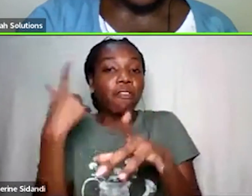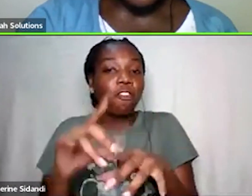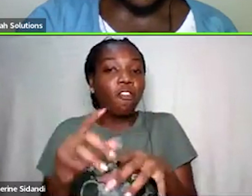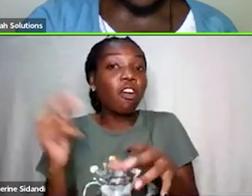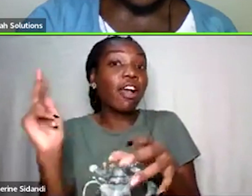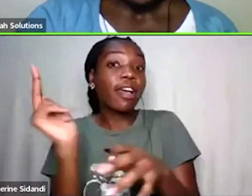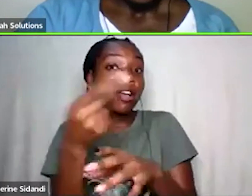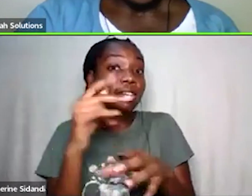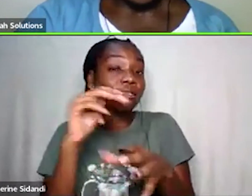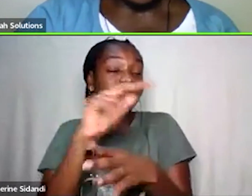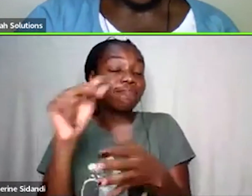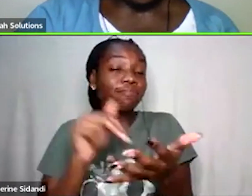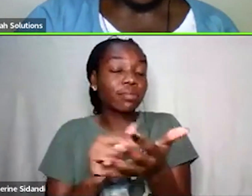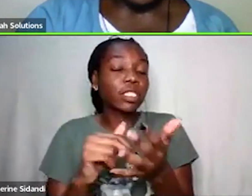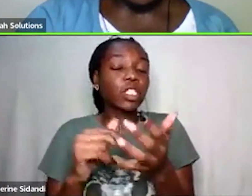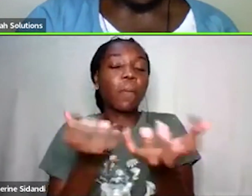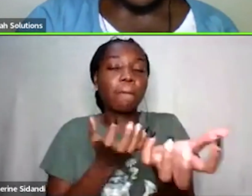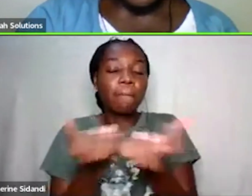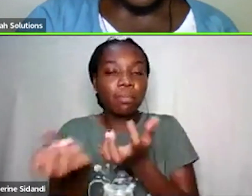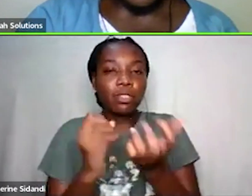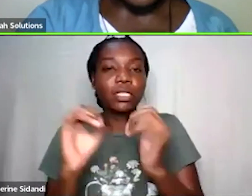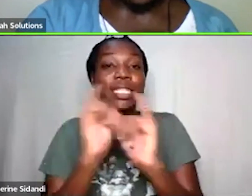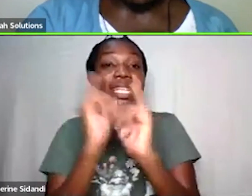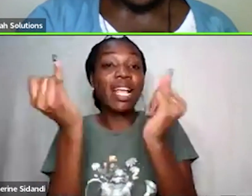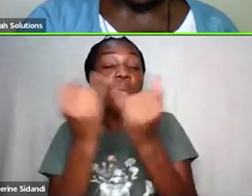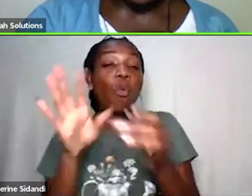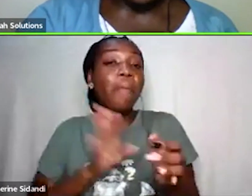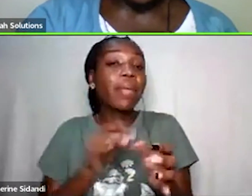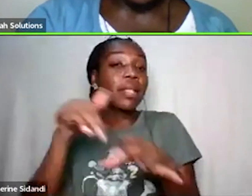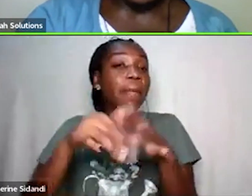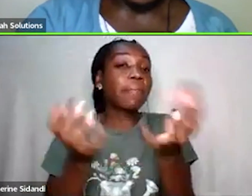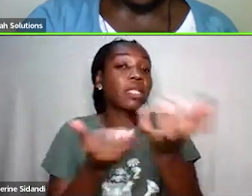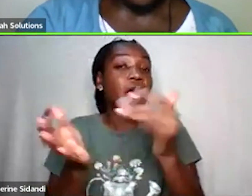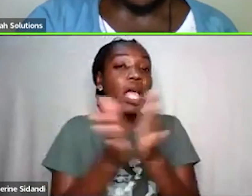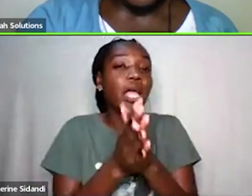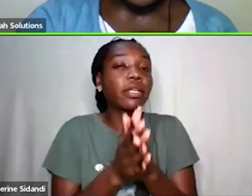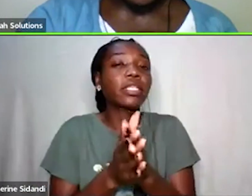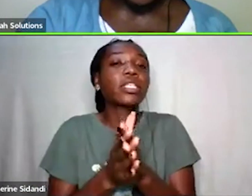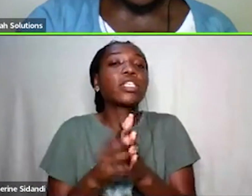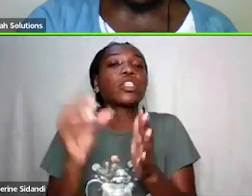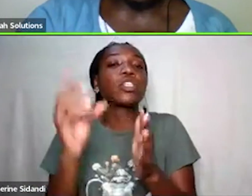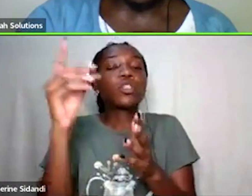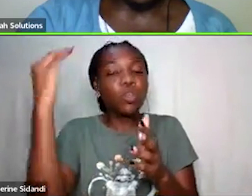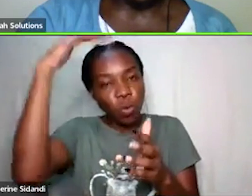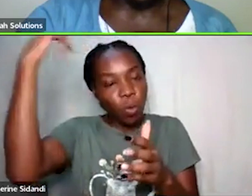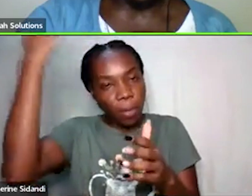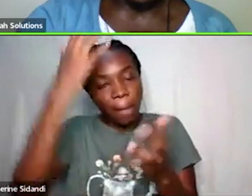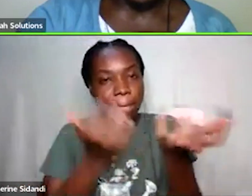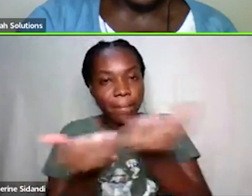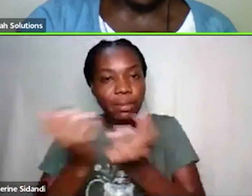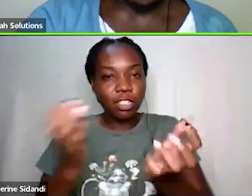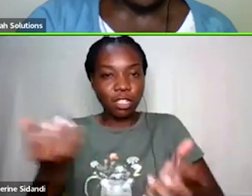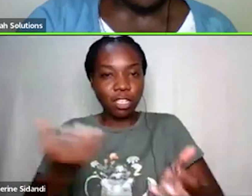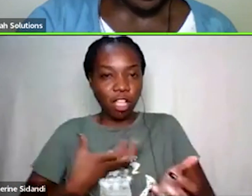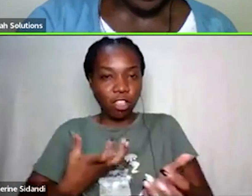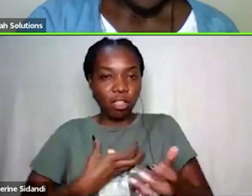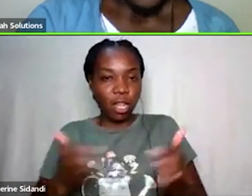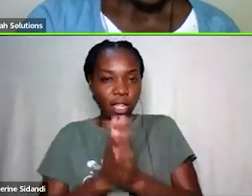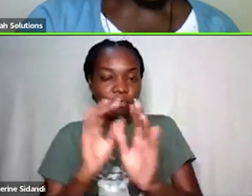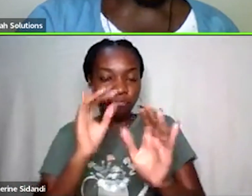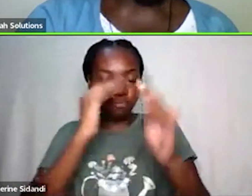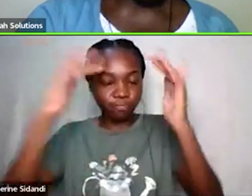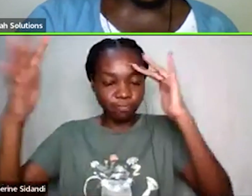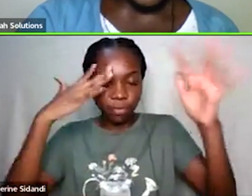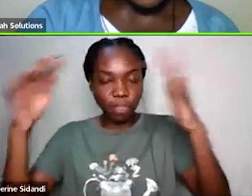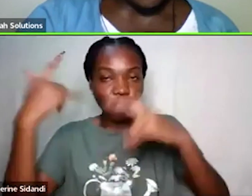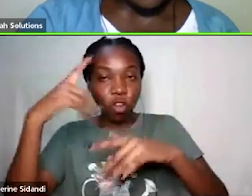and Industry, Women in Business, and Dubai Business Women Council, an initiative of Dubai Chamber.